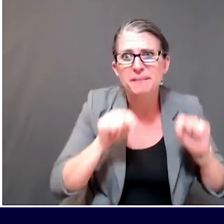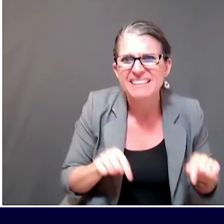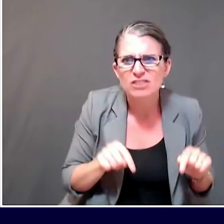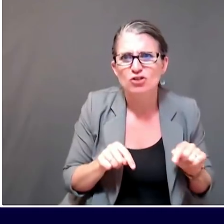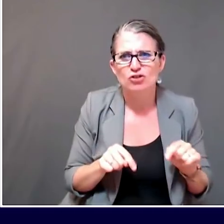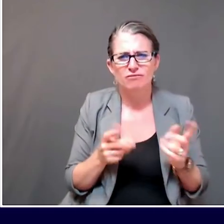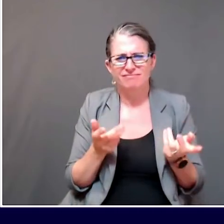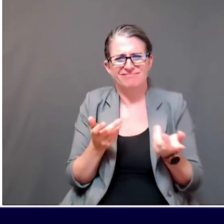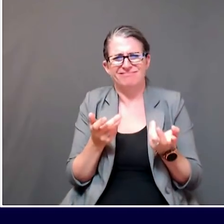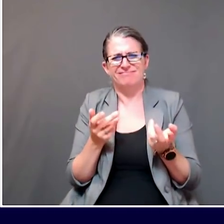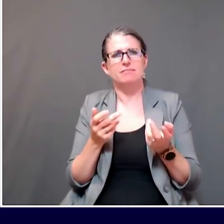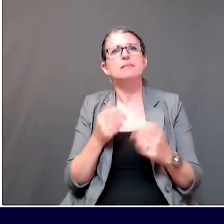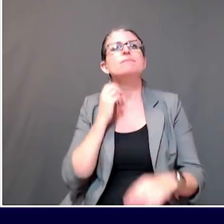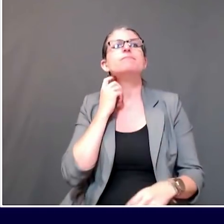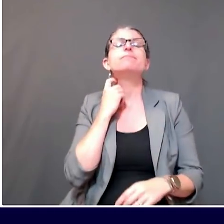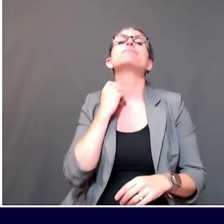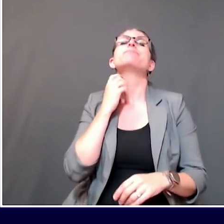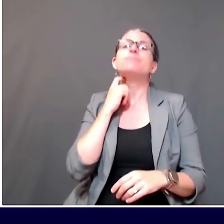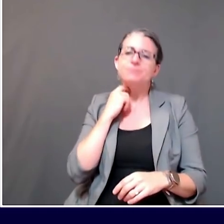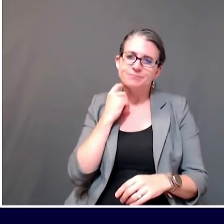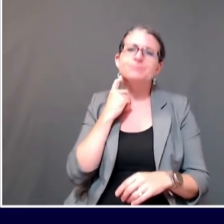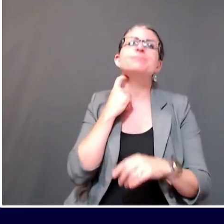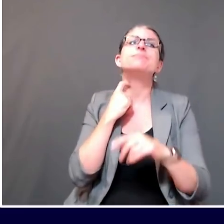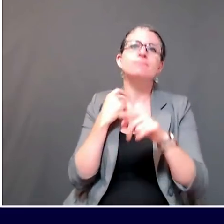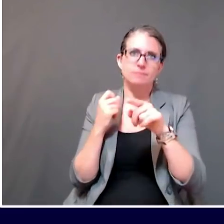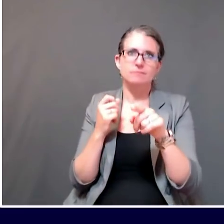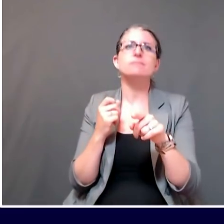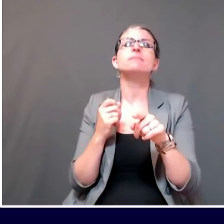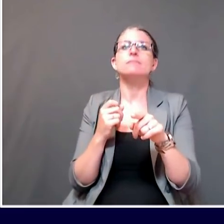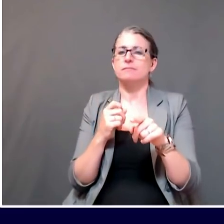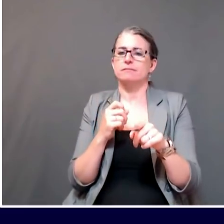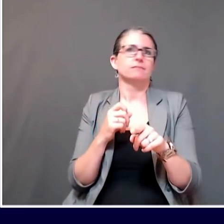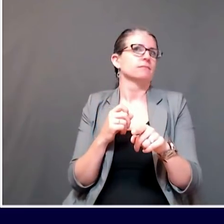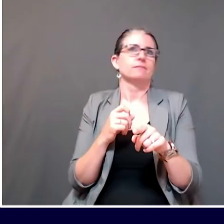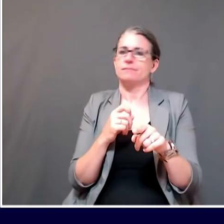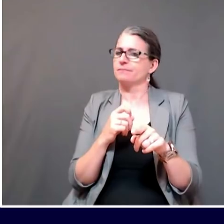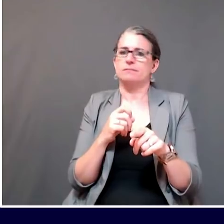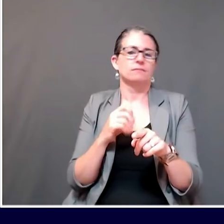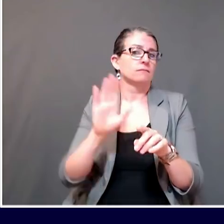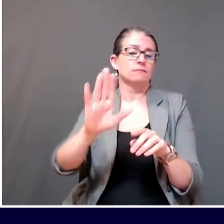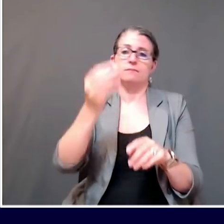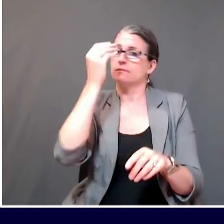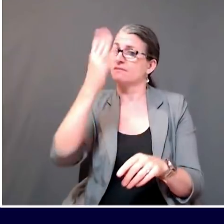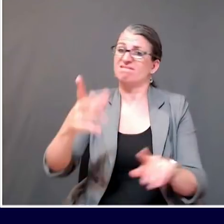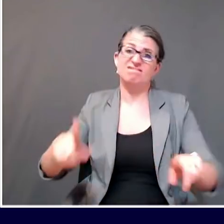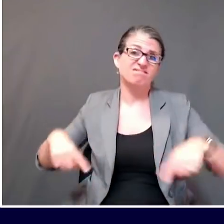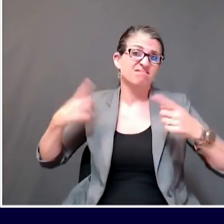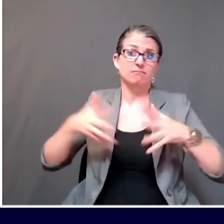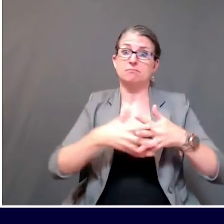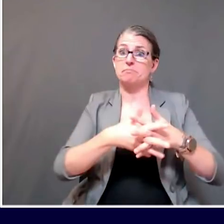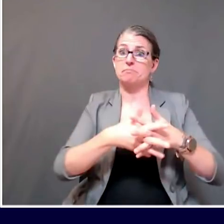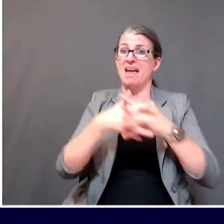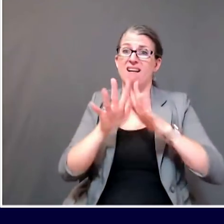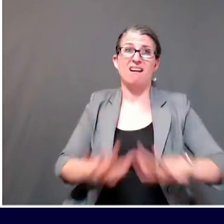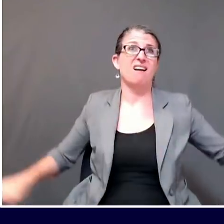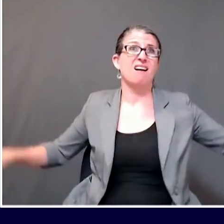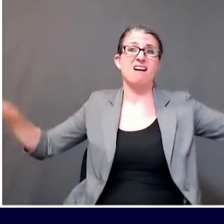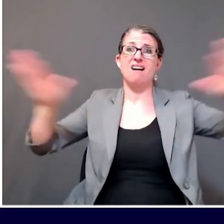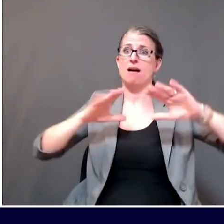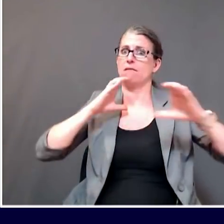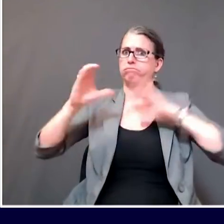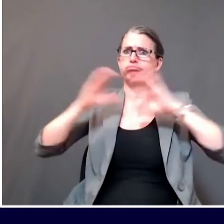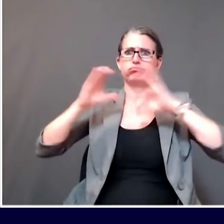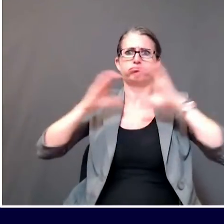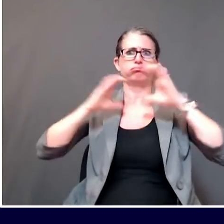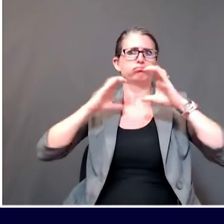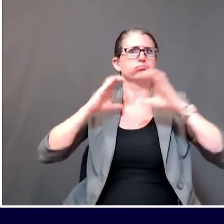States collaborate very, very closely in situations like this. If states happen to detect in their own states a spike in the